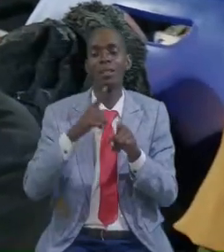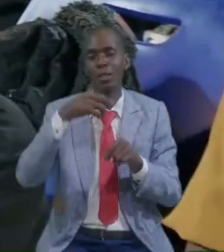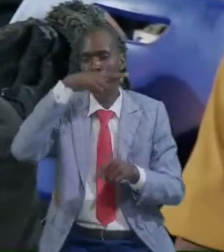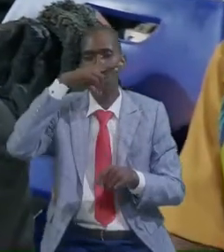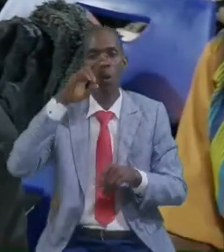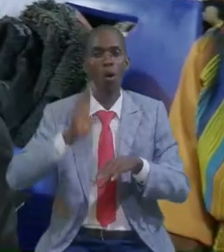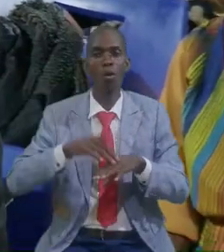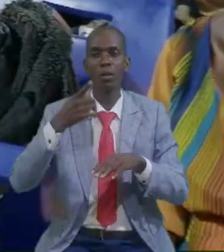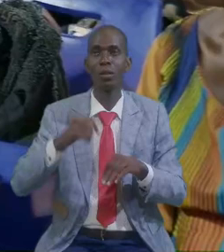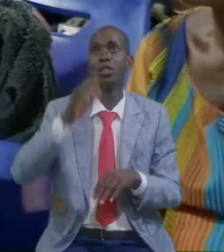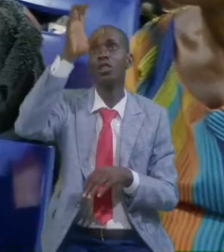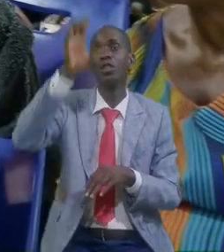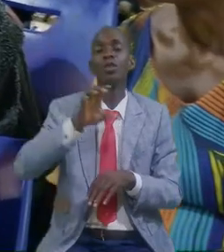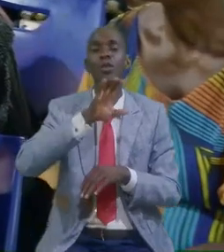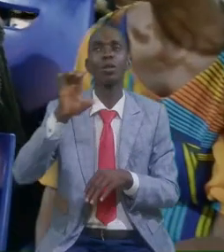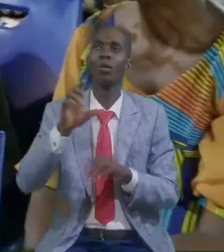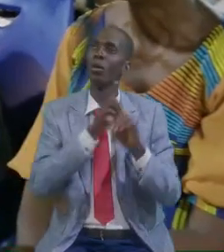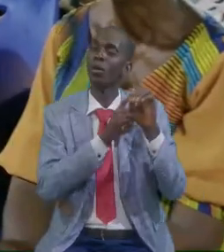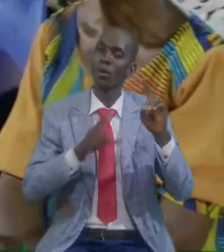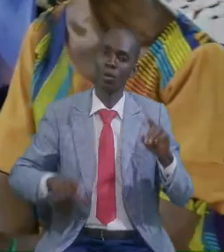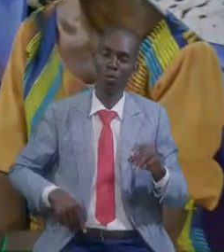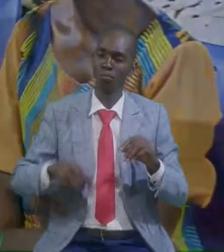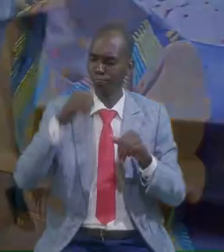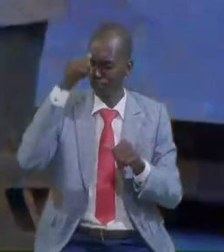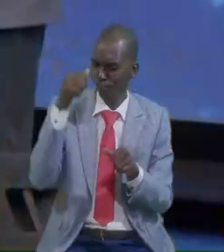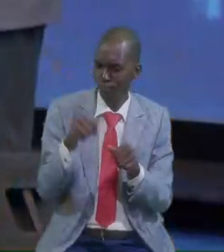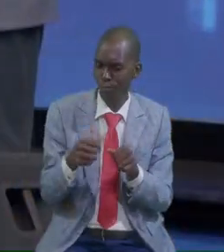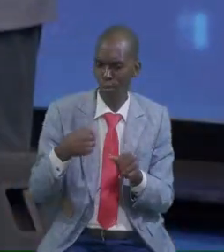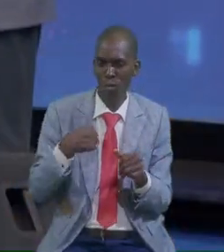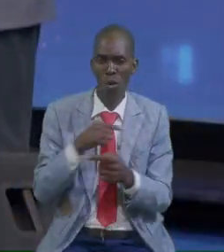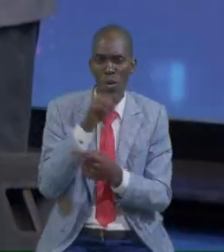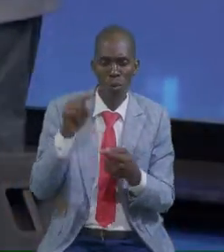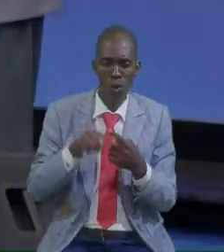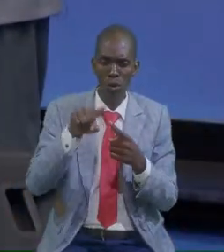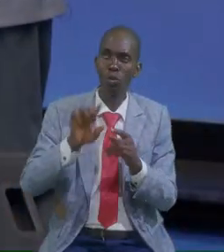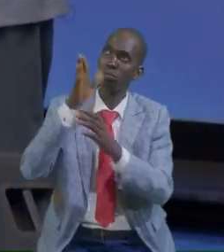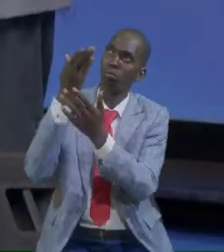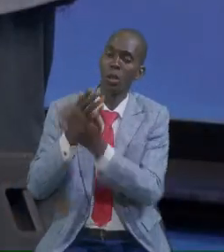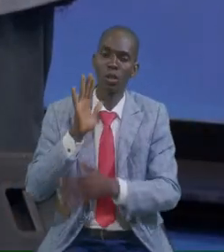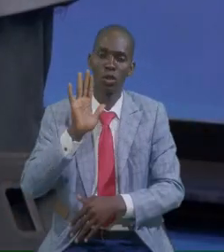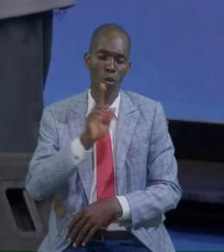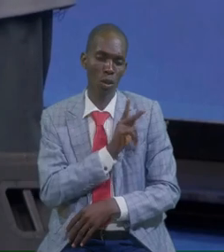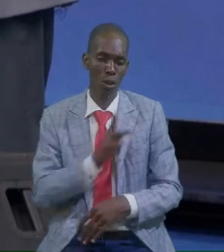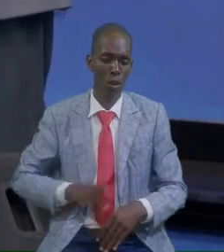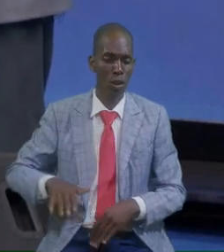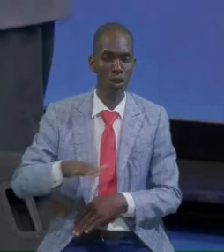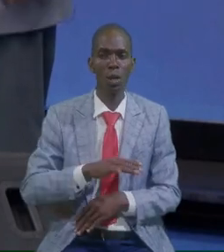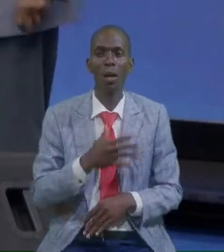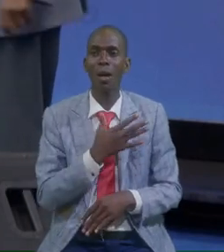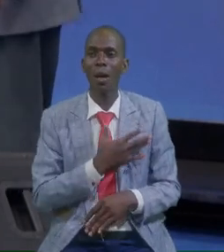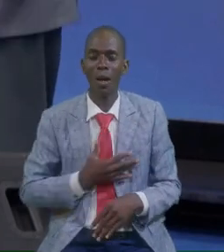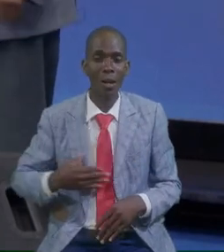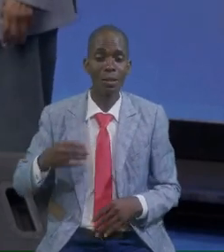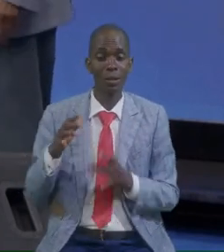cross. Lord, remember me when you come to your kingdom. And Jesus is the only